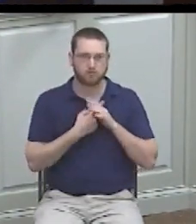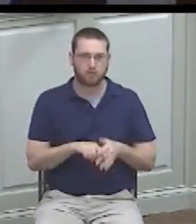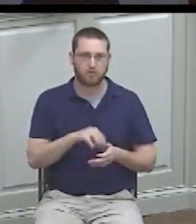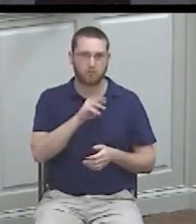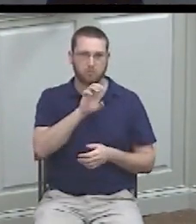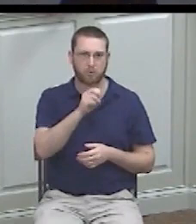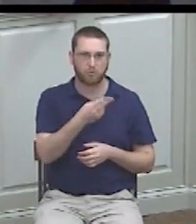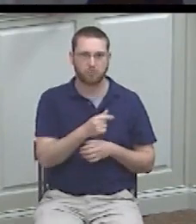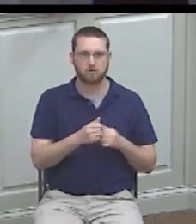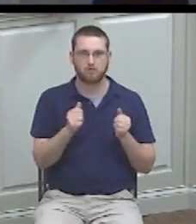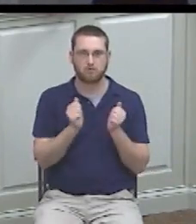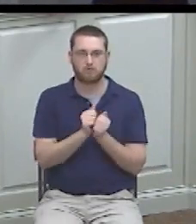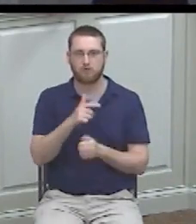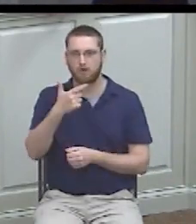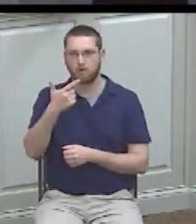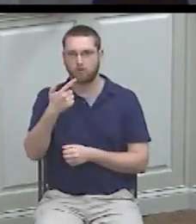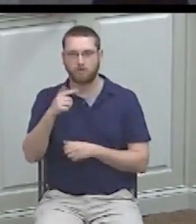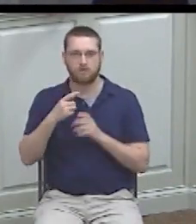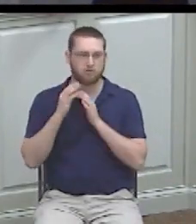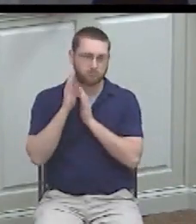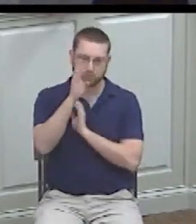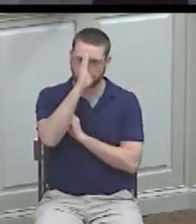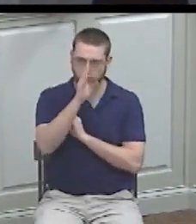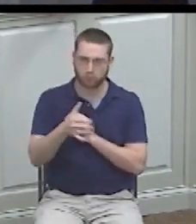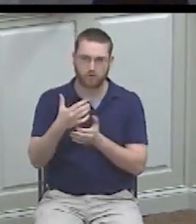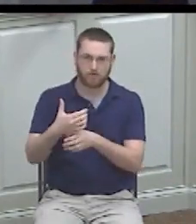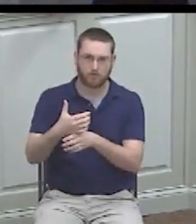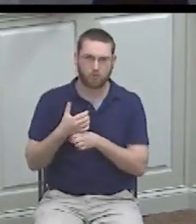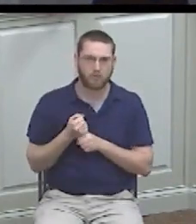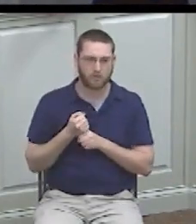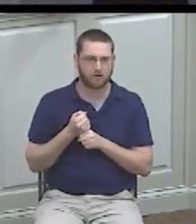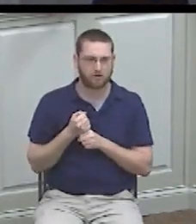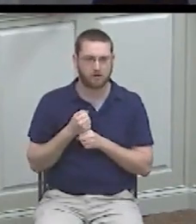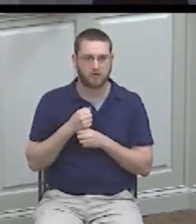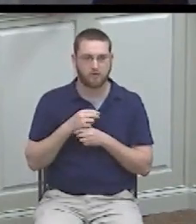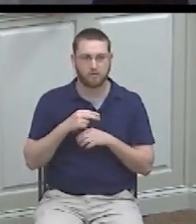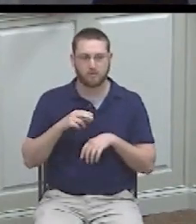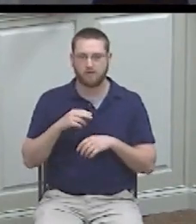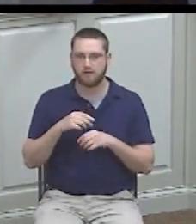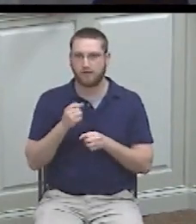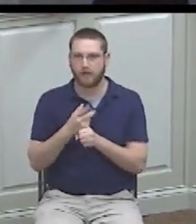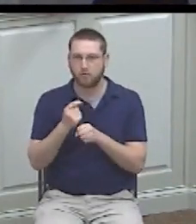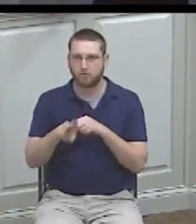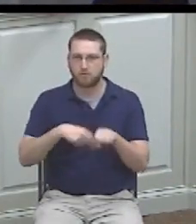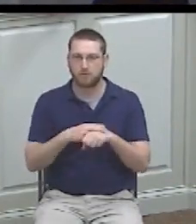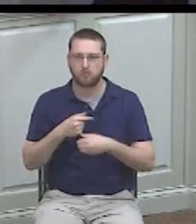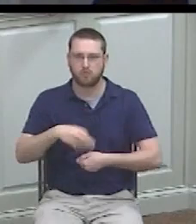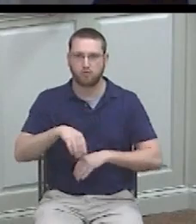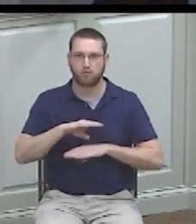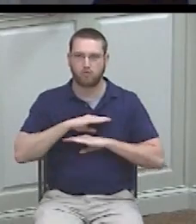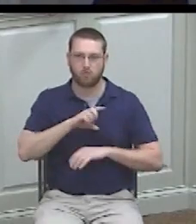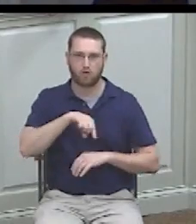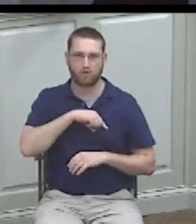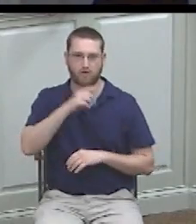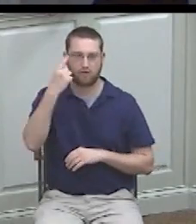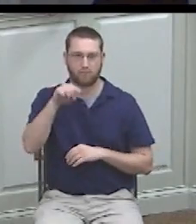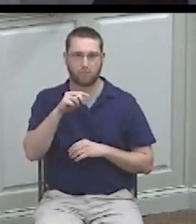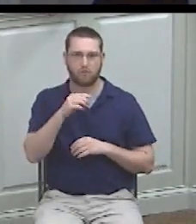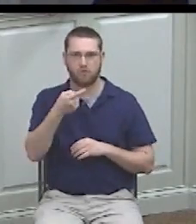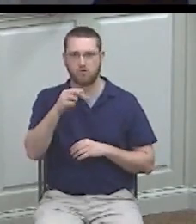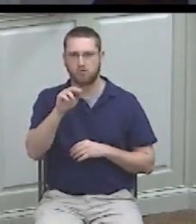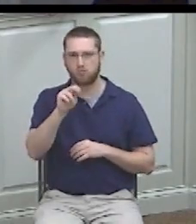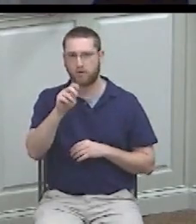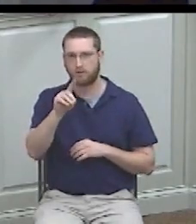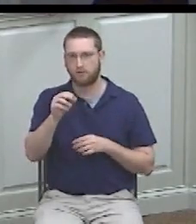with its 21st straight win of the annual national qualifier for the Grand Nationals, advancing